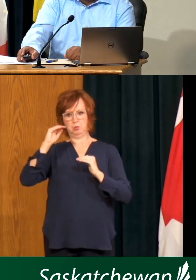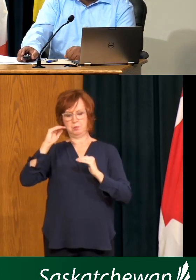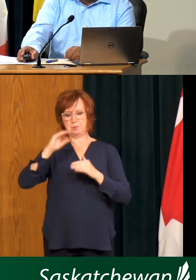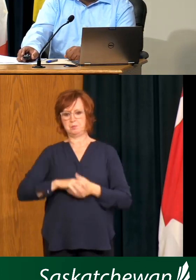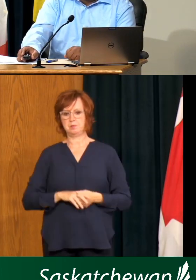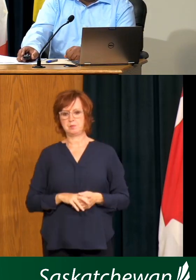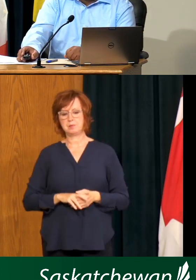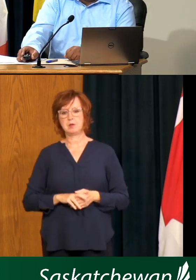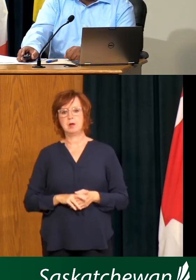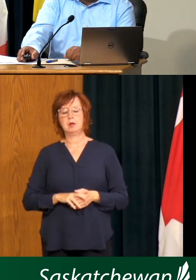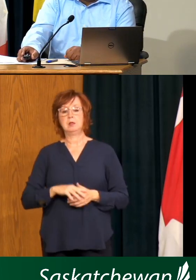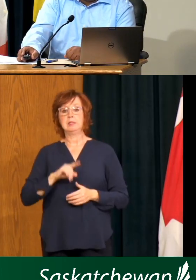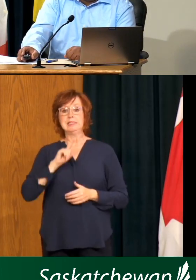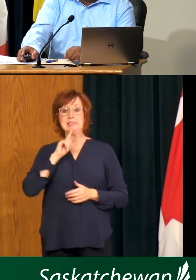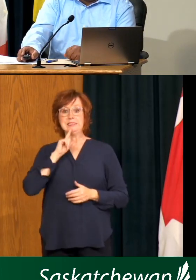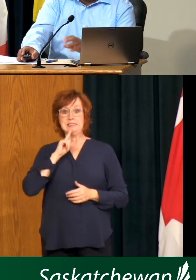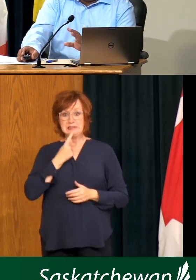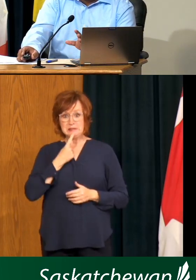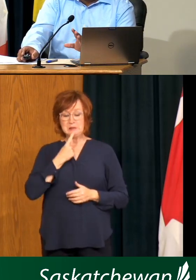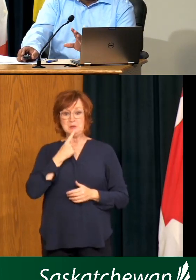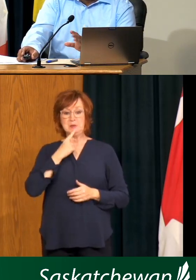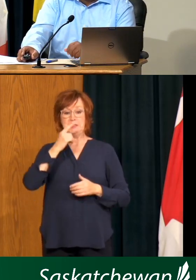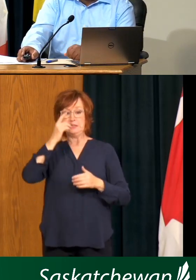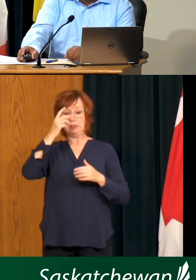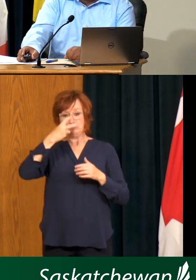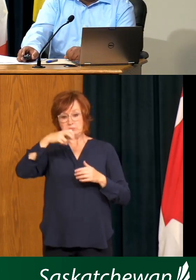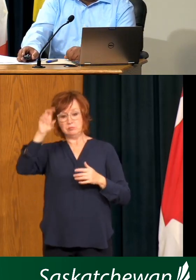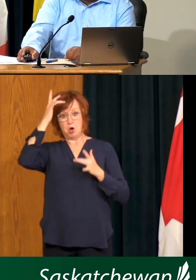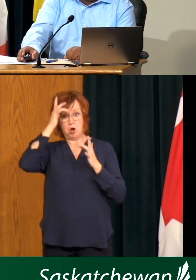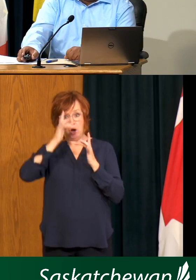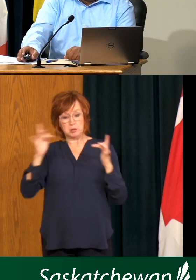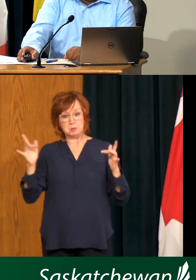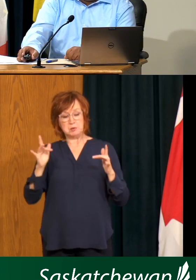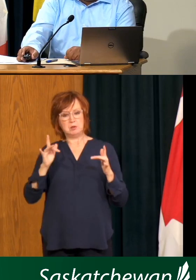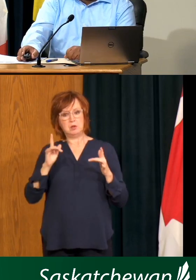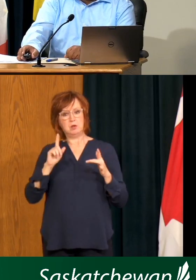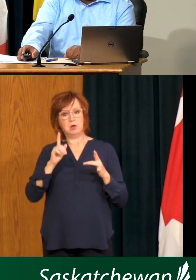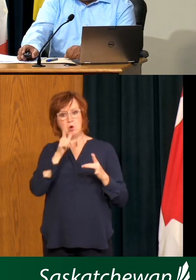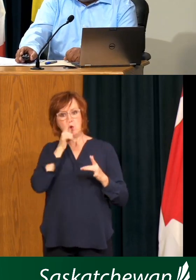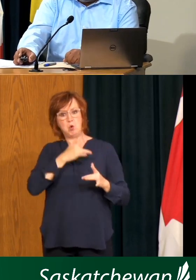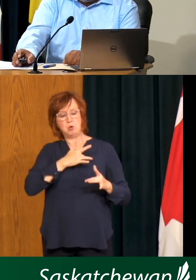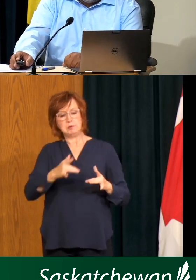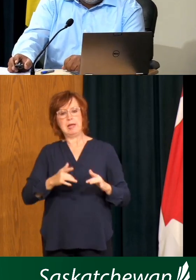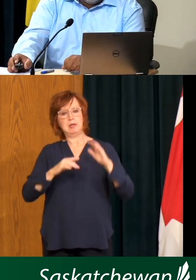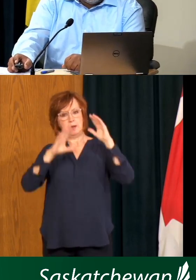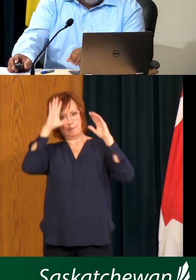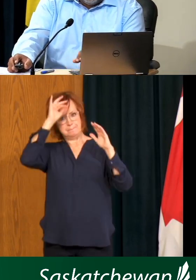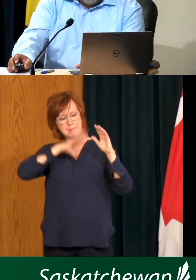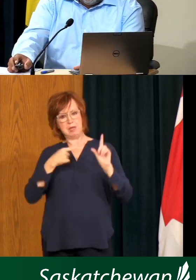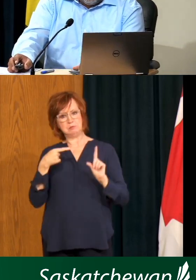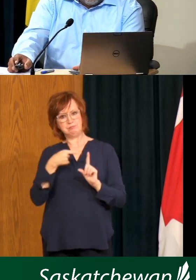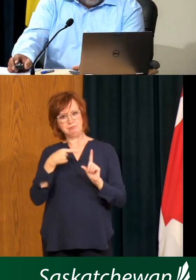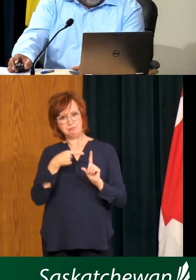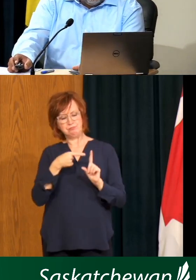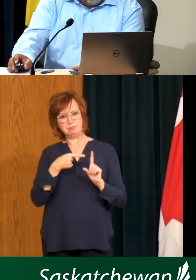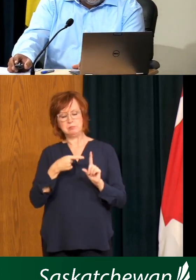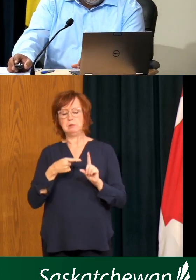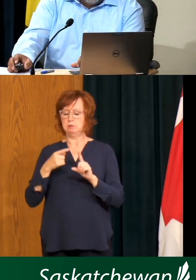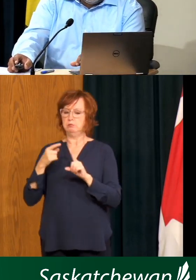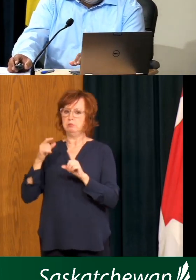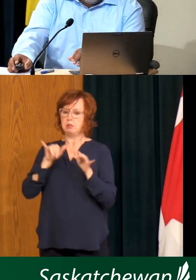hospitalization and serious adverse events are more common in men, and this is similar to what has been seen internationally as well.